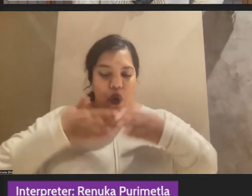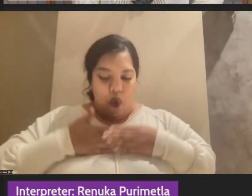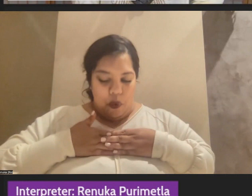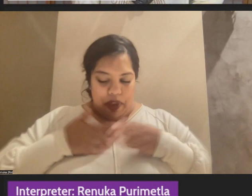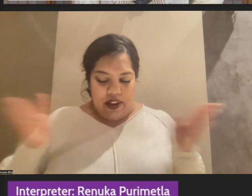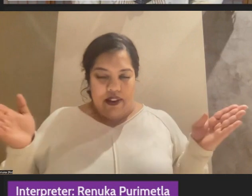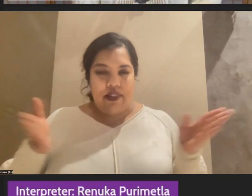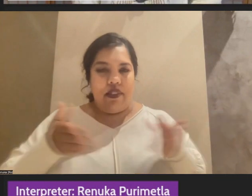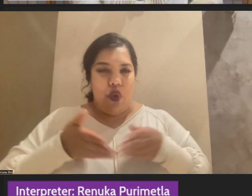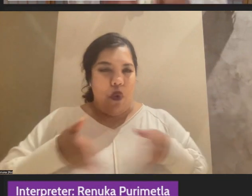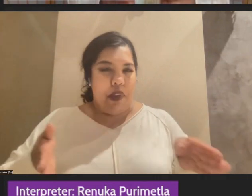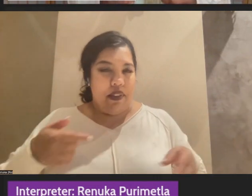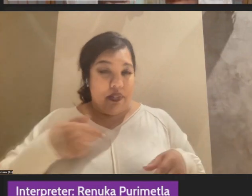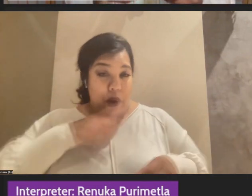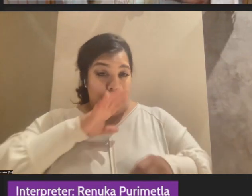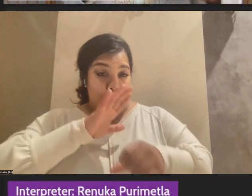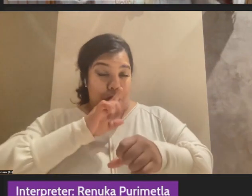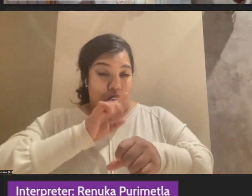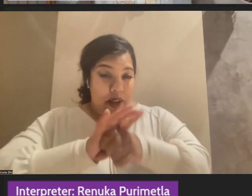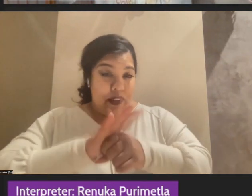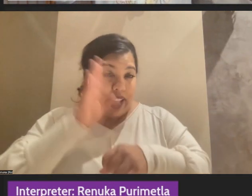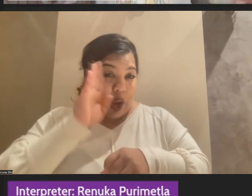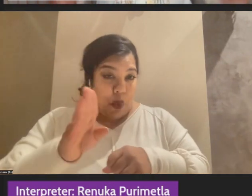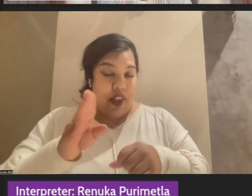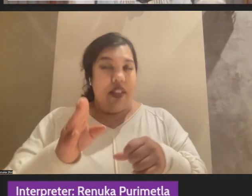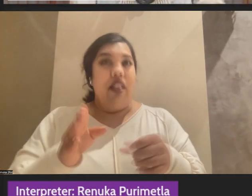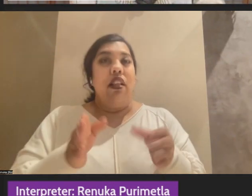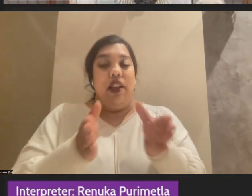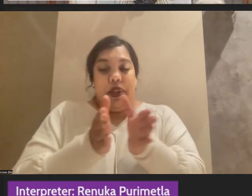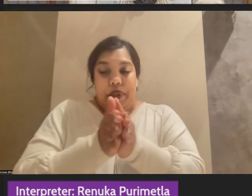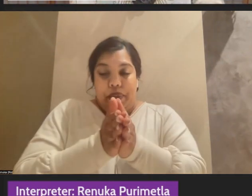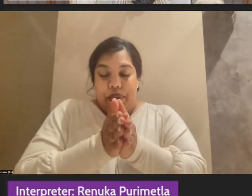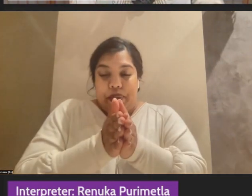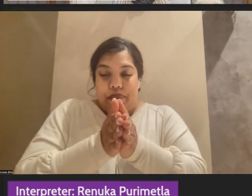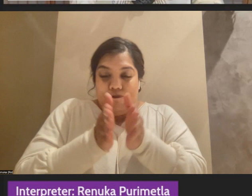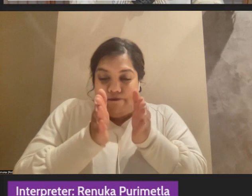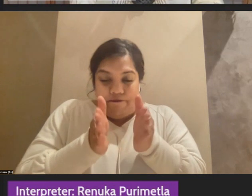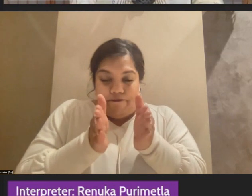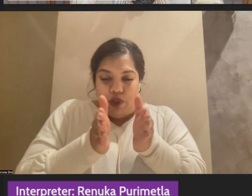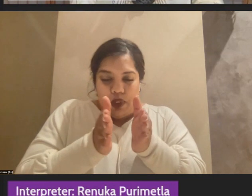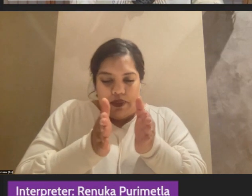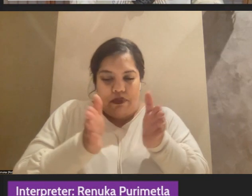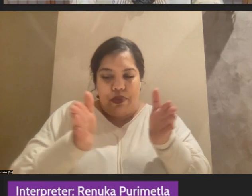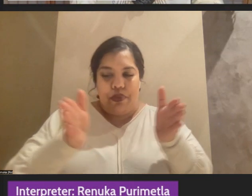expansive at the bottom? Am I committed to widening my circle?